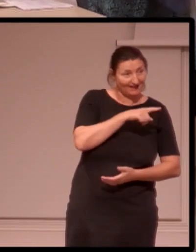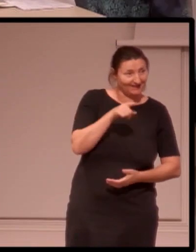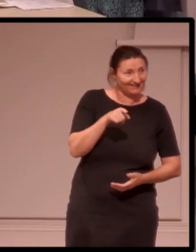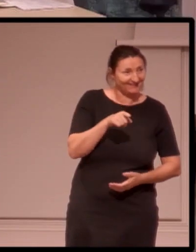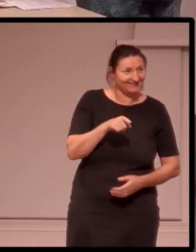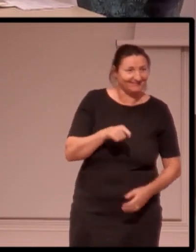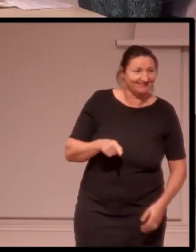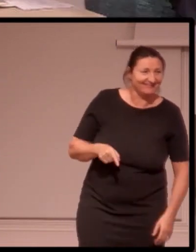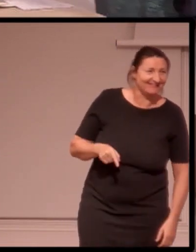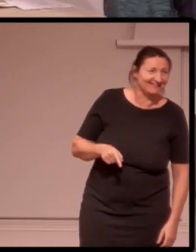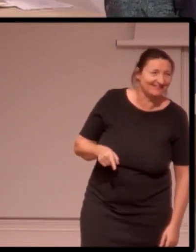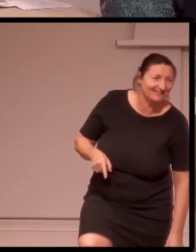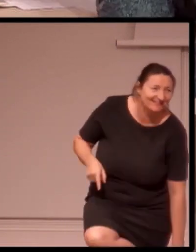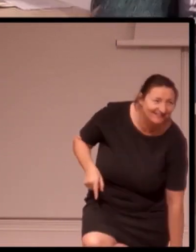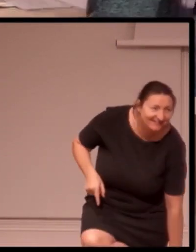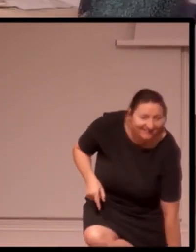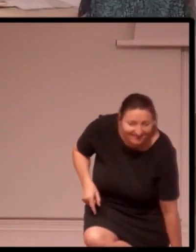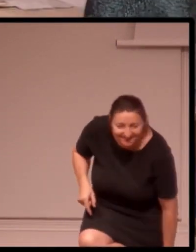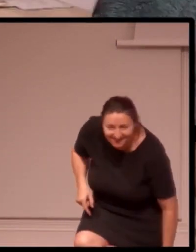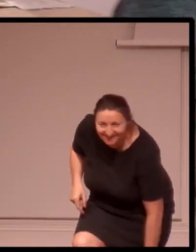Kath Evans is the winner of the tote bag.